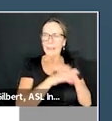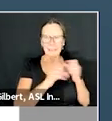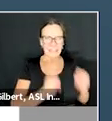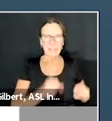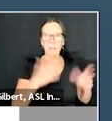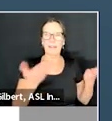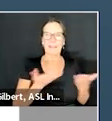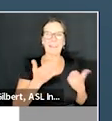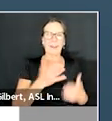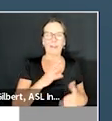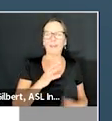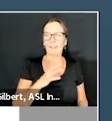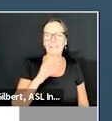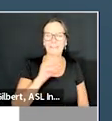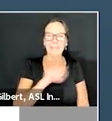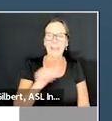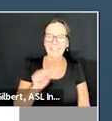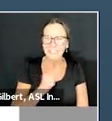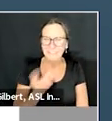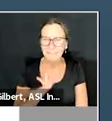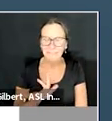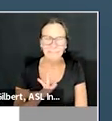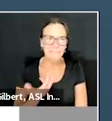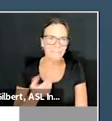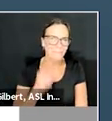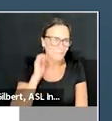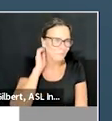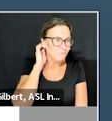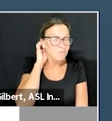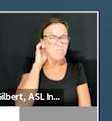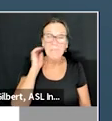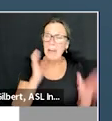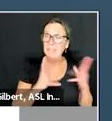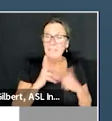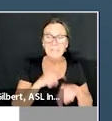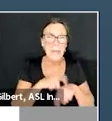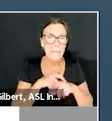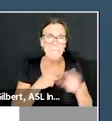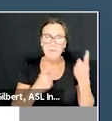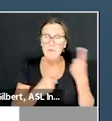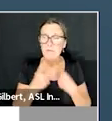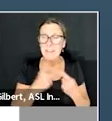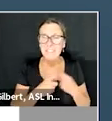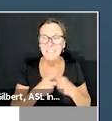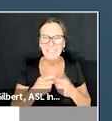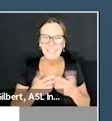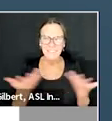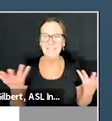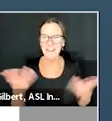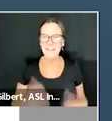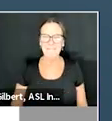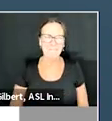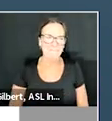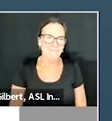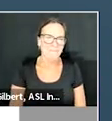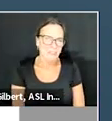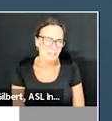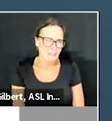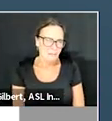public. So I'm just going to keep it short so there's time for questions. So I will pass along right here.